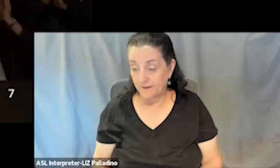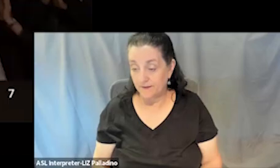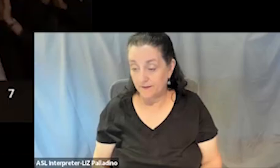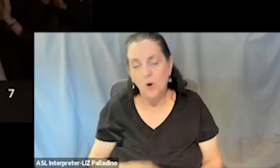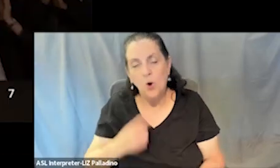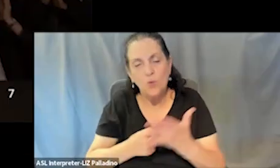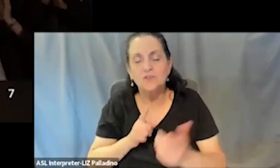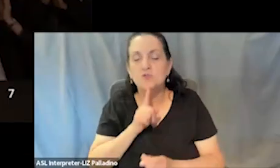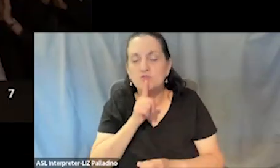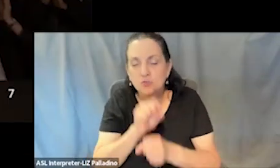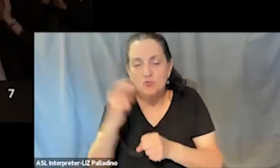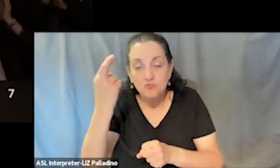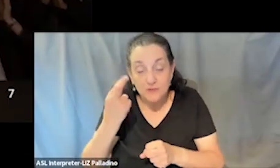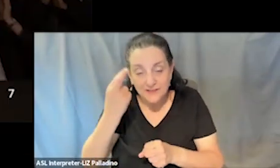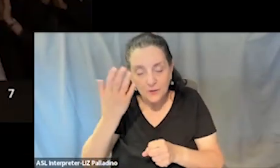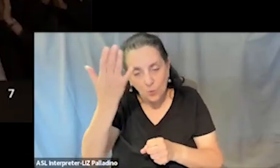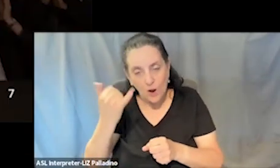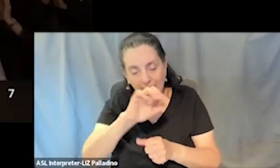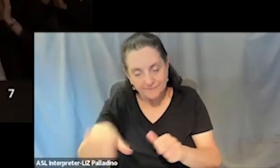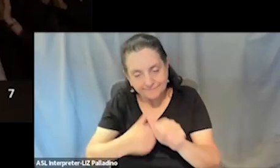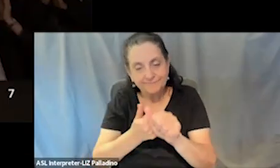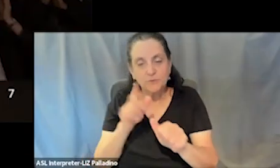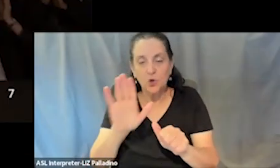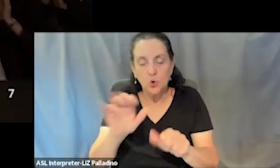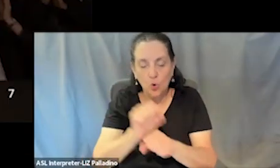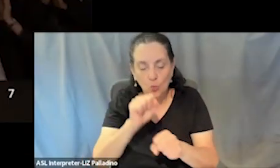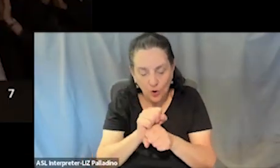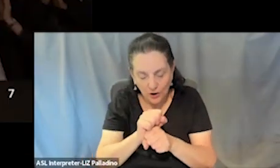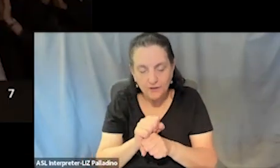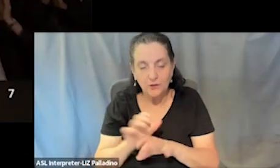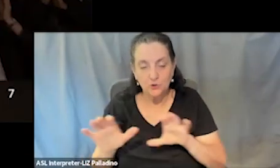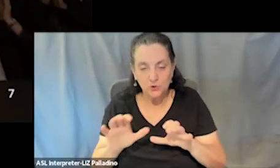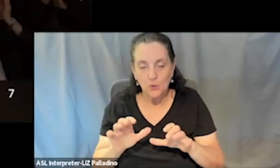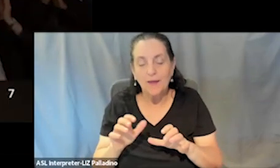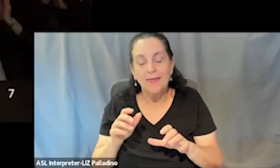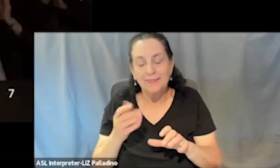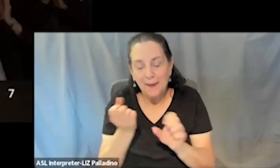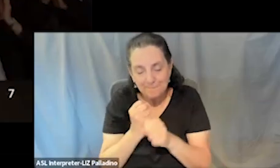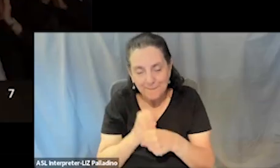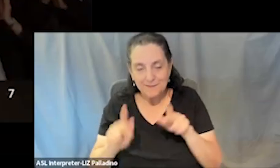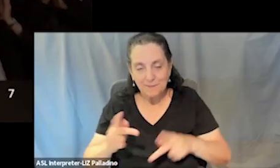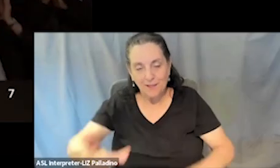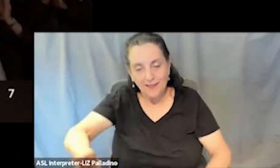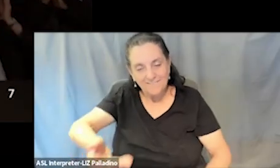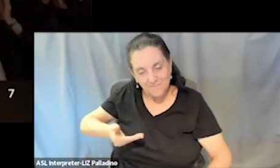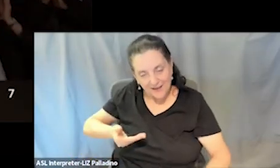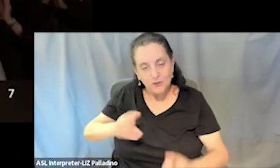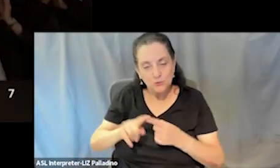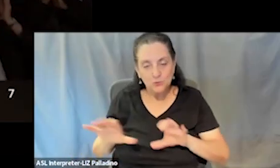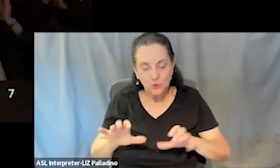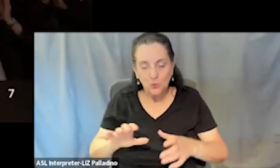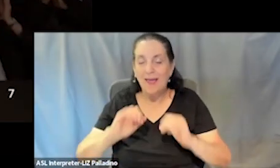What is the reason behind? What does your work in the world call people to do? What does it invite? What does it change for the